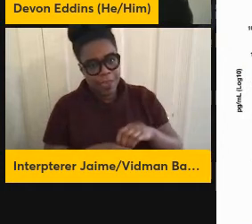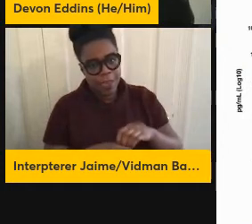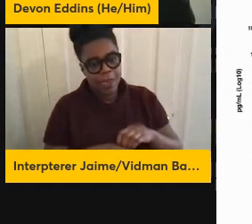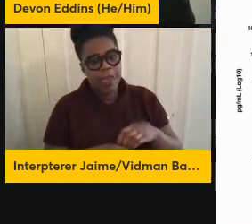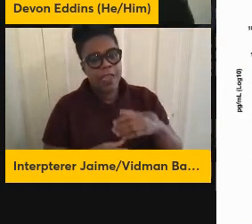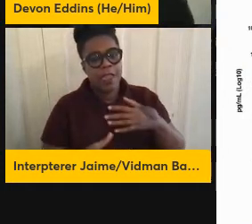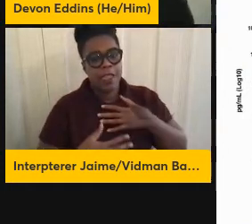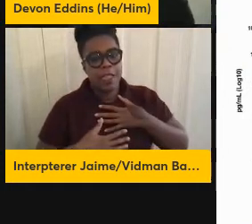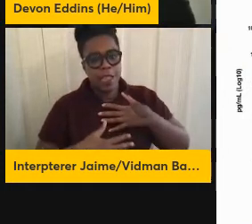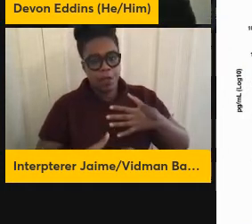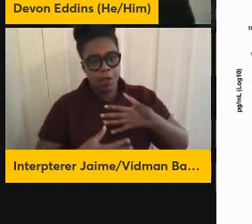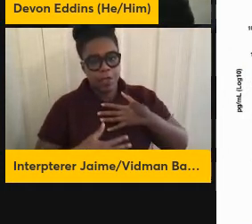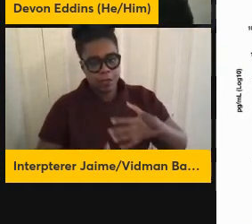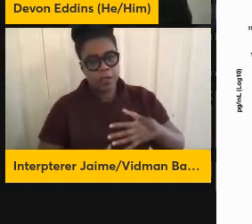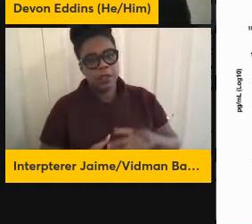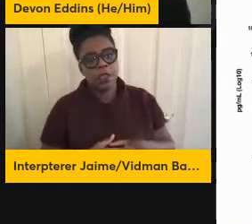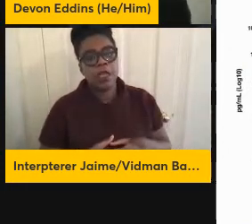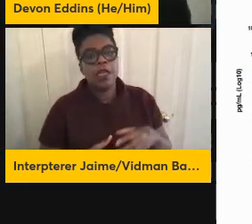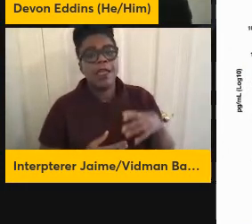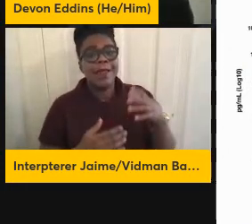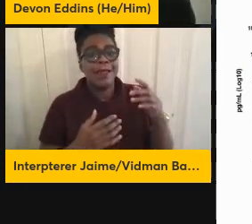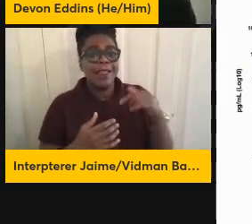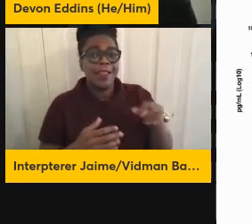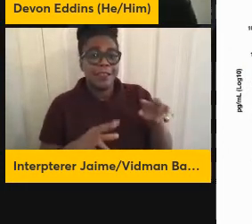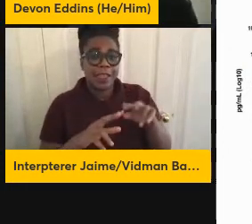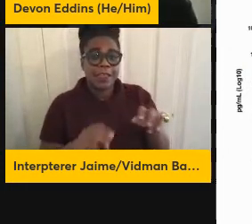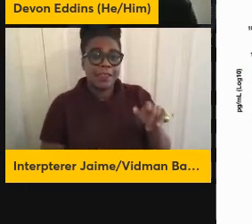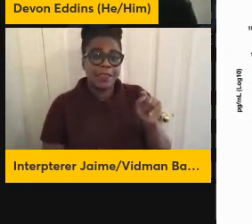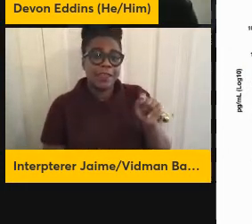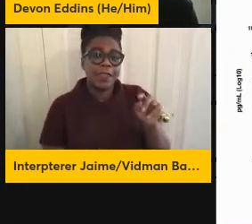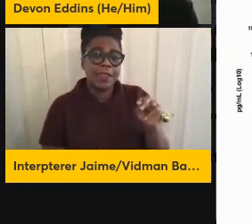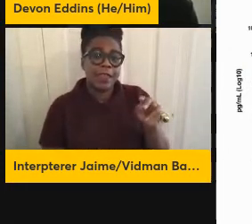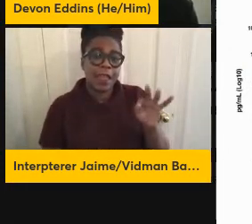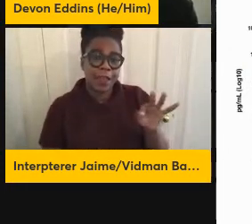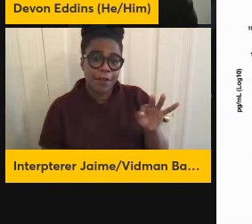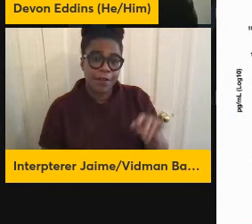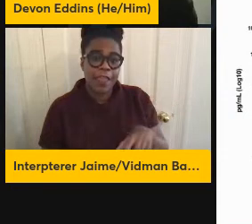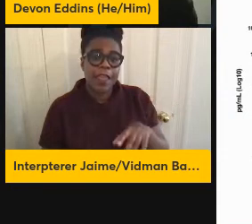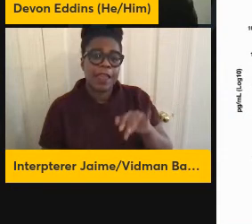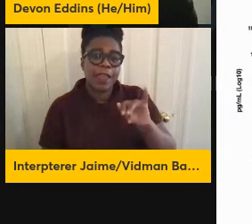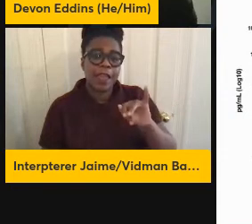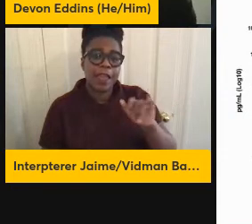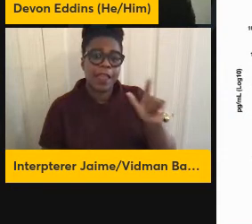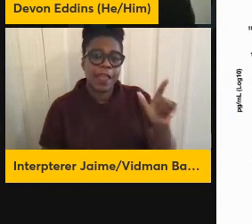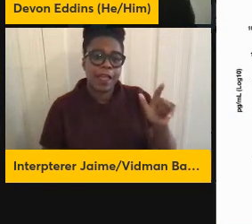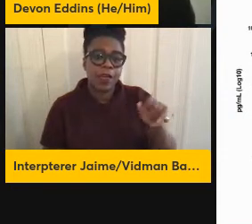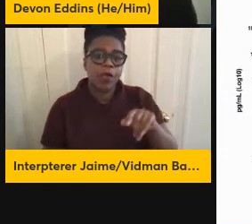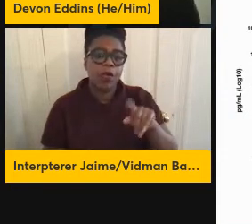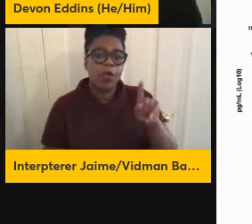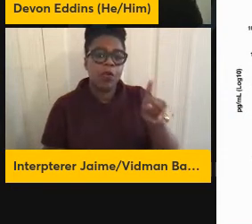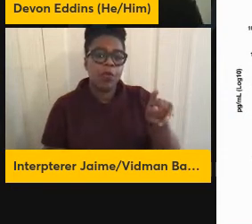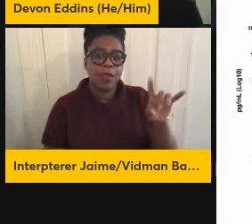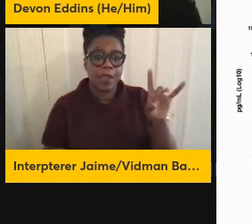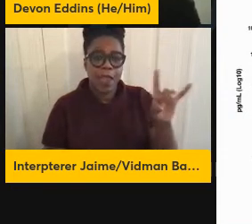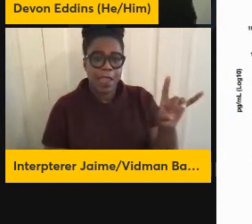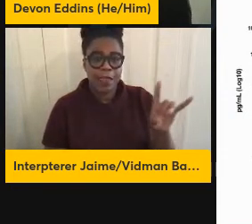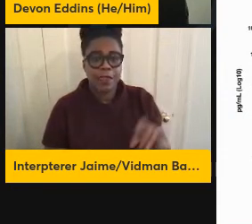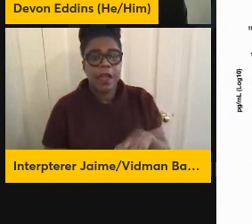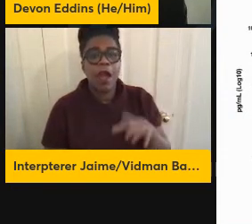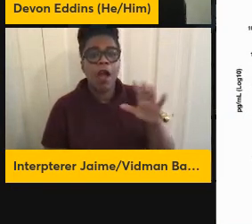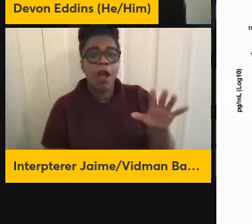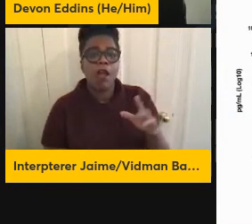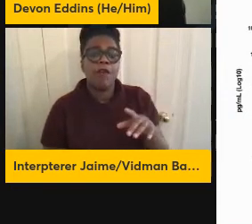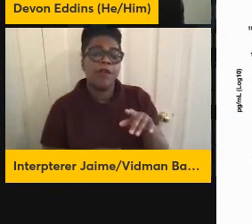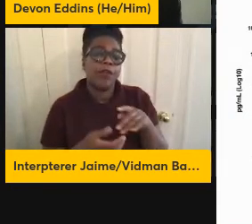So TNF, when we did these analyses, TNF and IL-1 beta were identified as the drivers for the inflammatory reprogramming